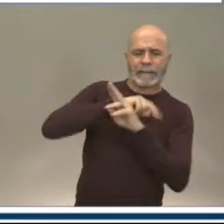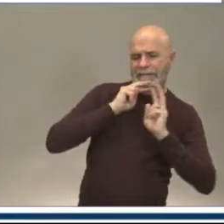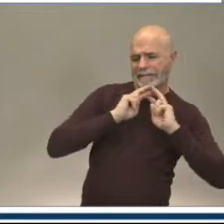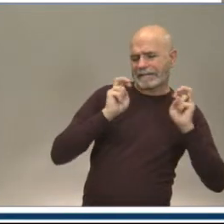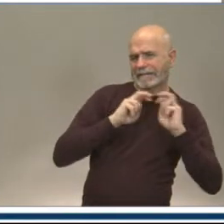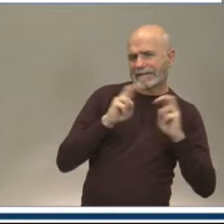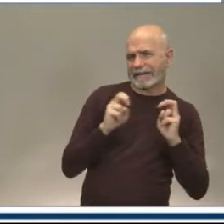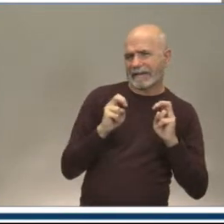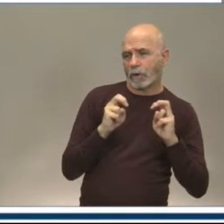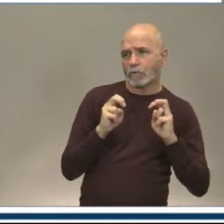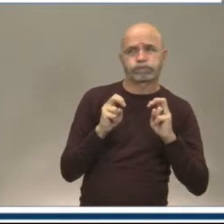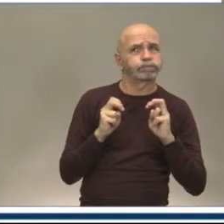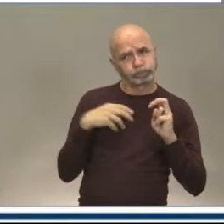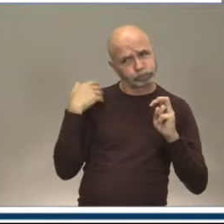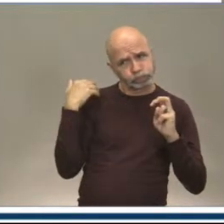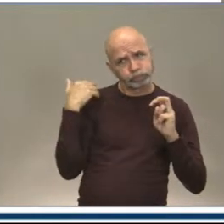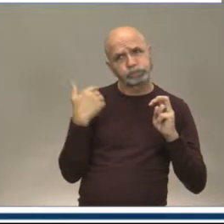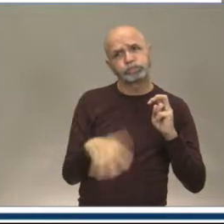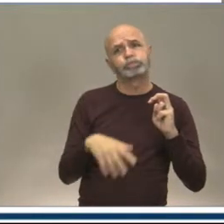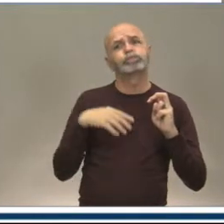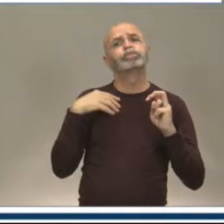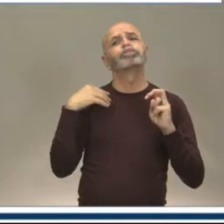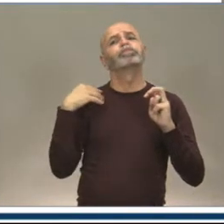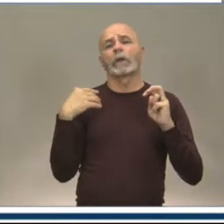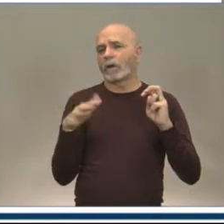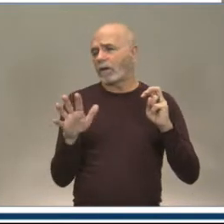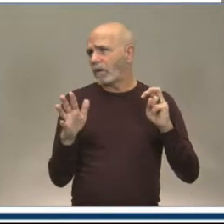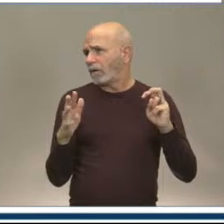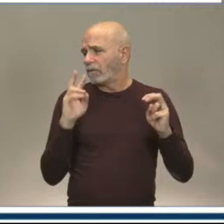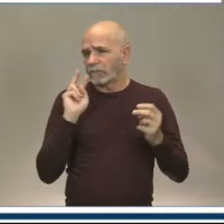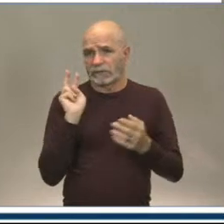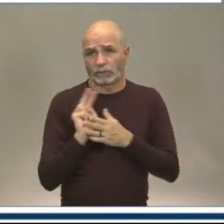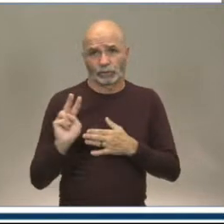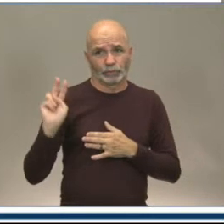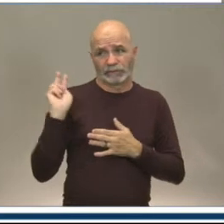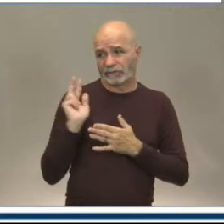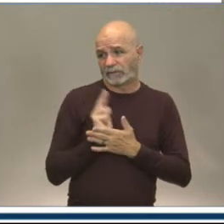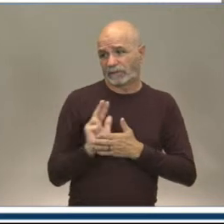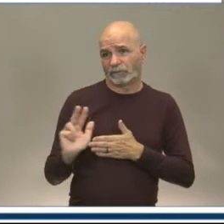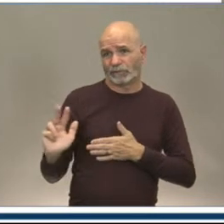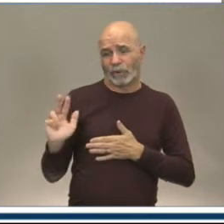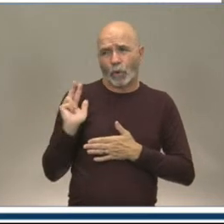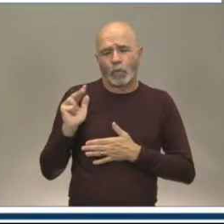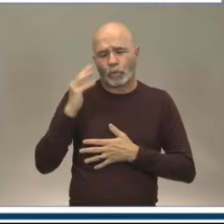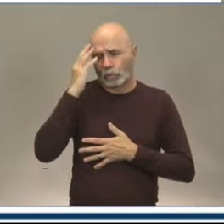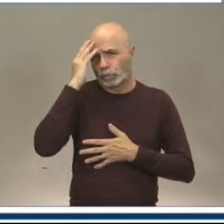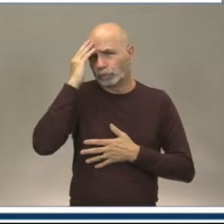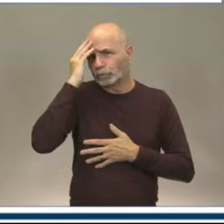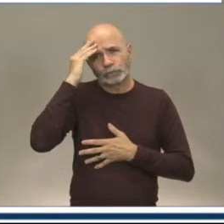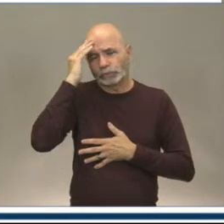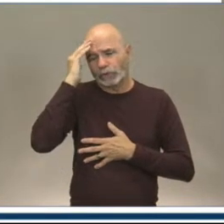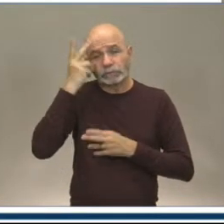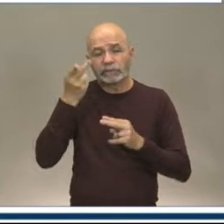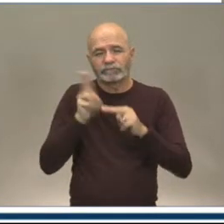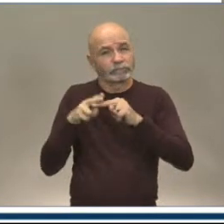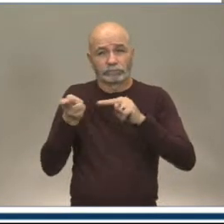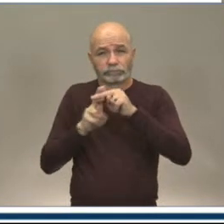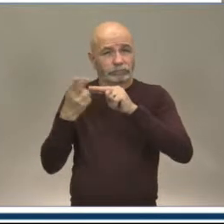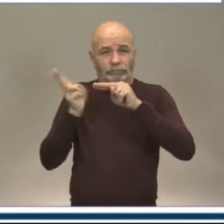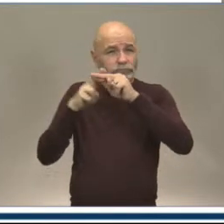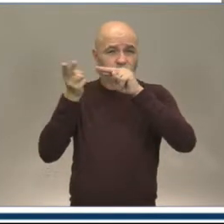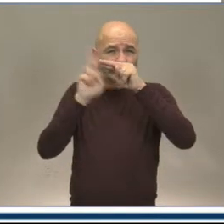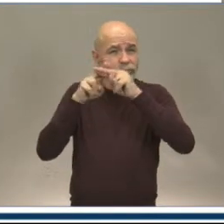the last couple of 2-3 weeks that drove a lot of the case numbers that we were seeing in Western